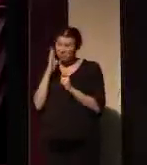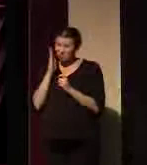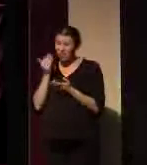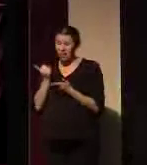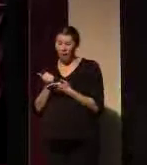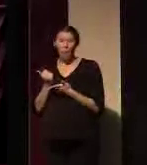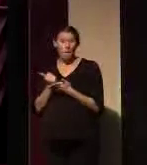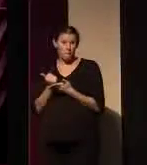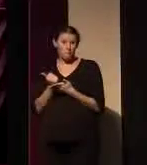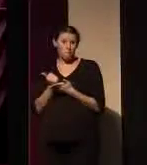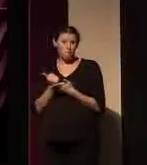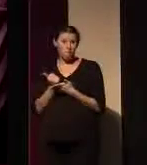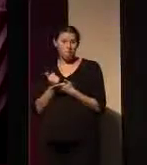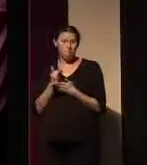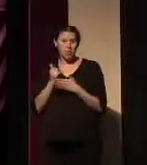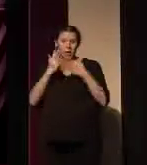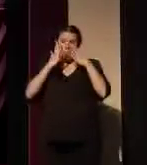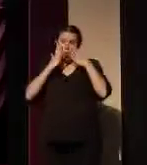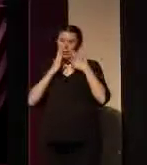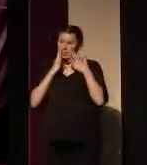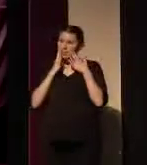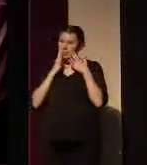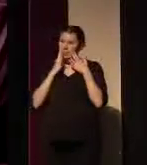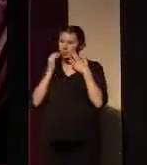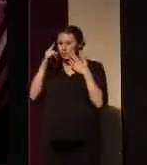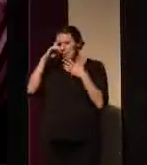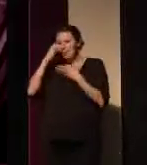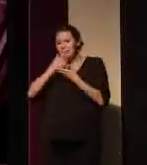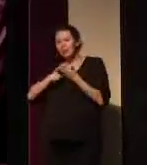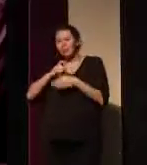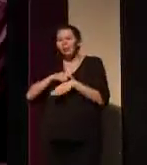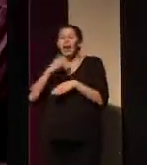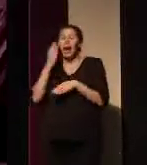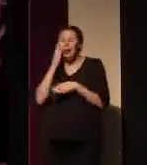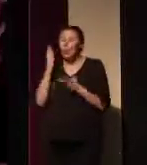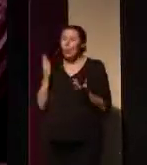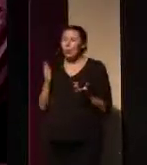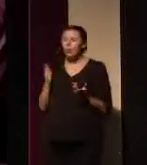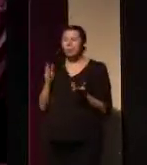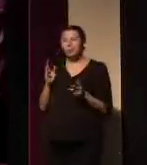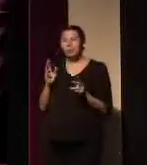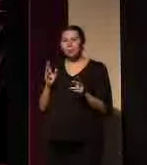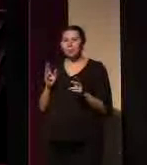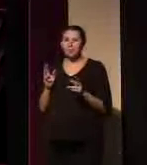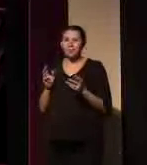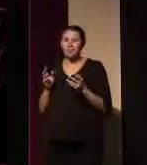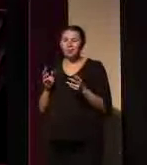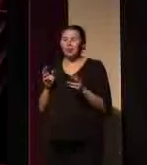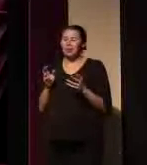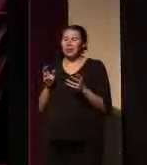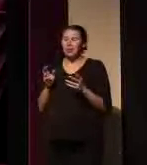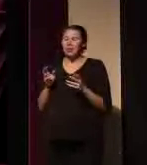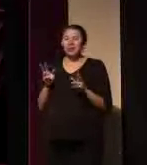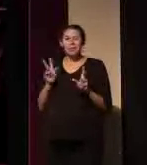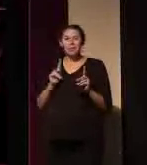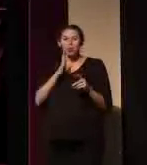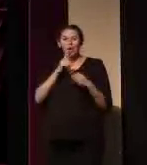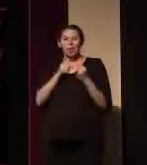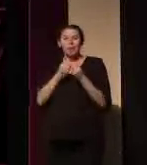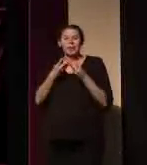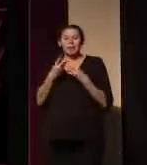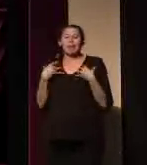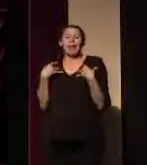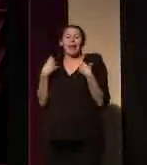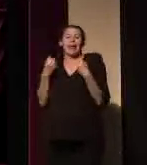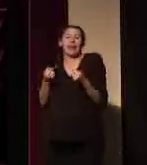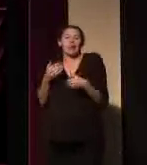the morning, because at some point, I know it's kind of trite, people talk about the healing process. We've got to get there at some point.